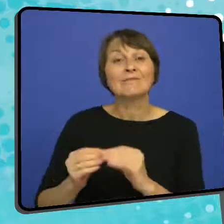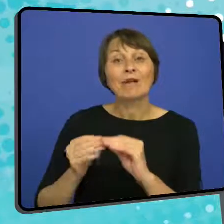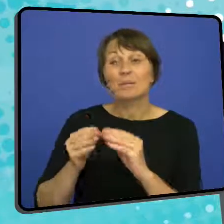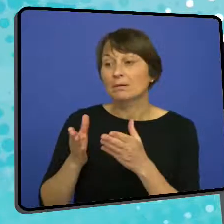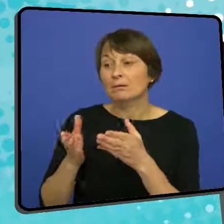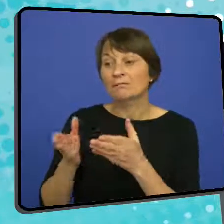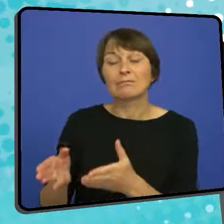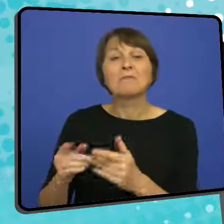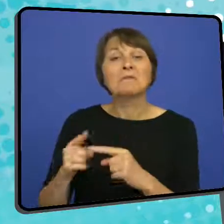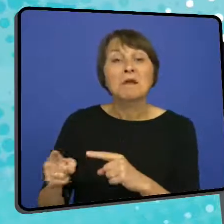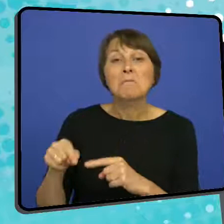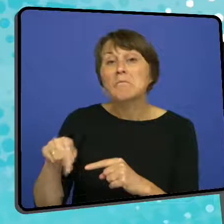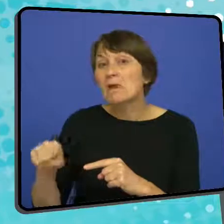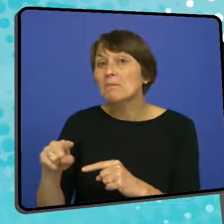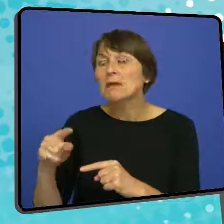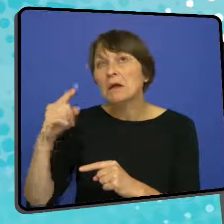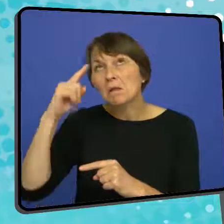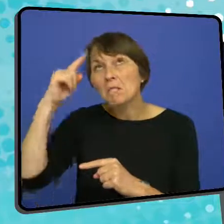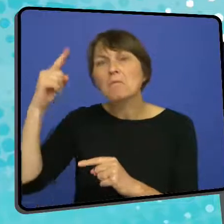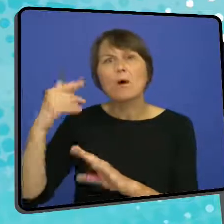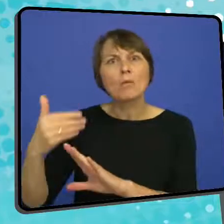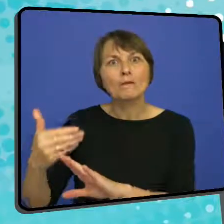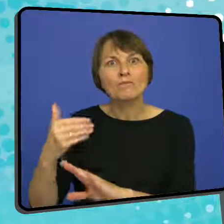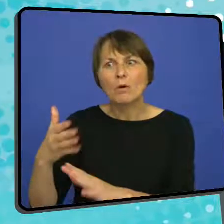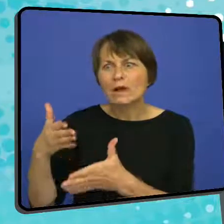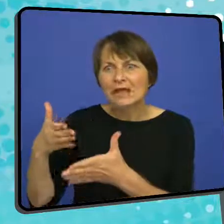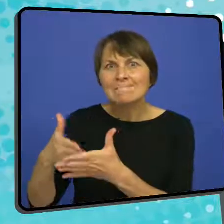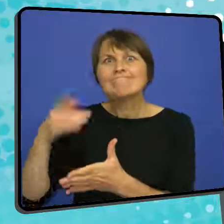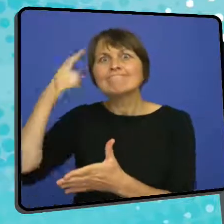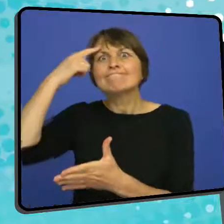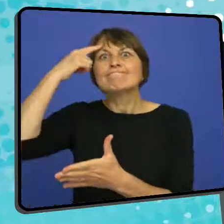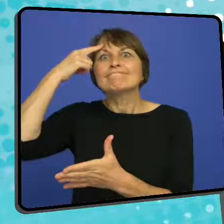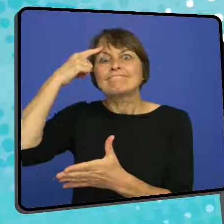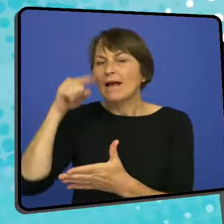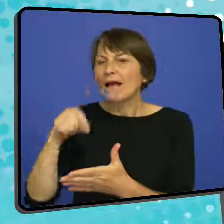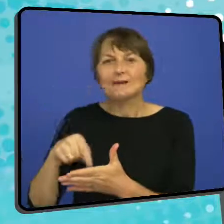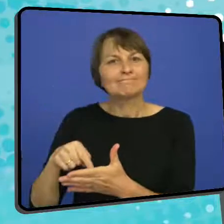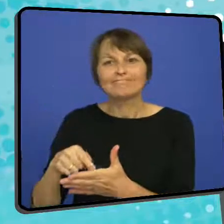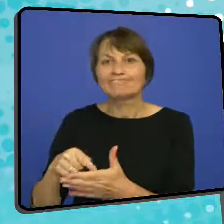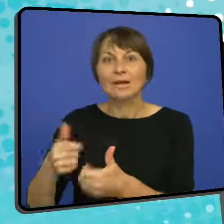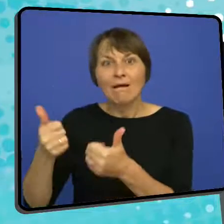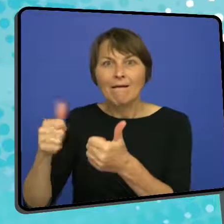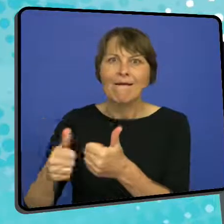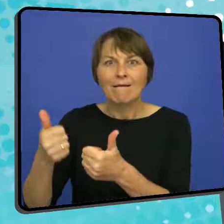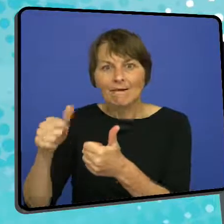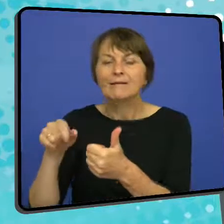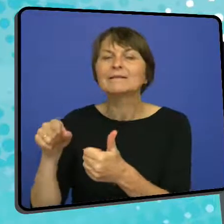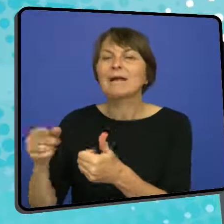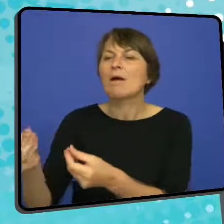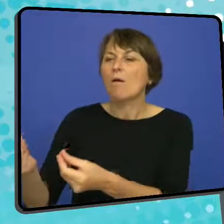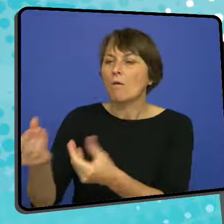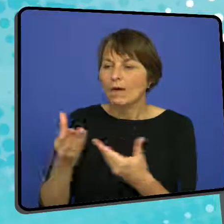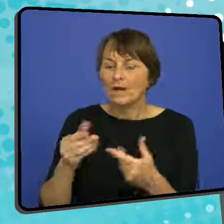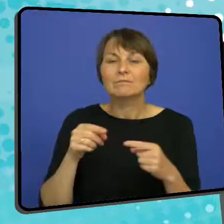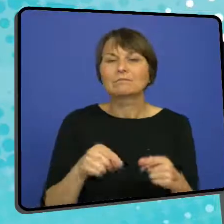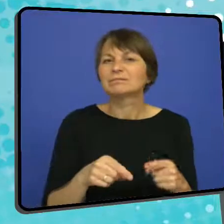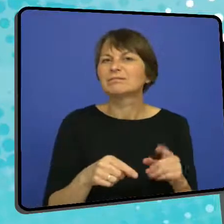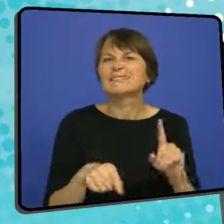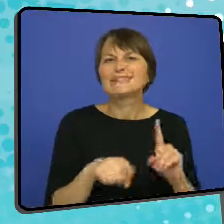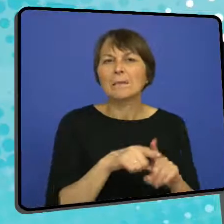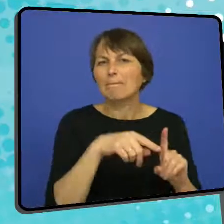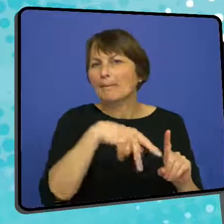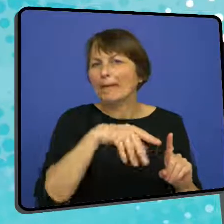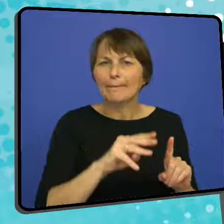have experienced something before where he or she's learned so much that we can incorporate. Just the same goes for the PM. So it's more